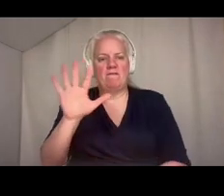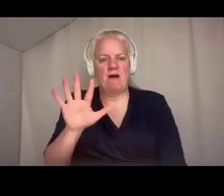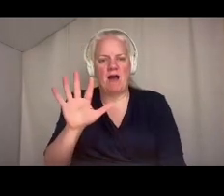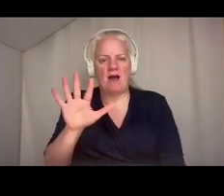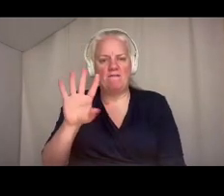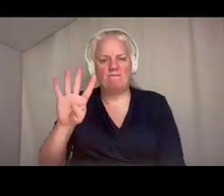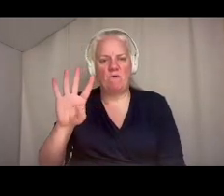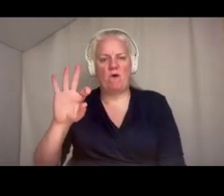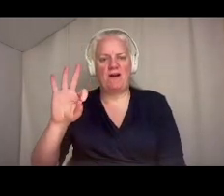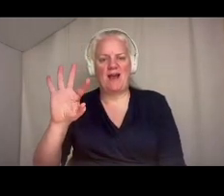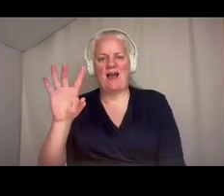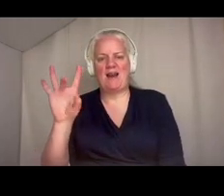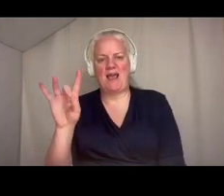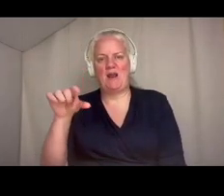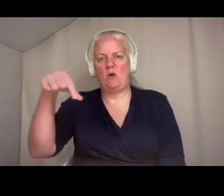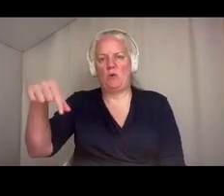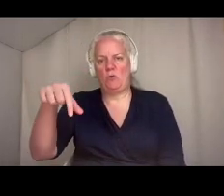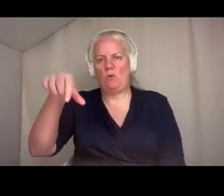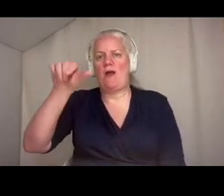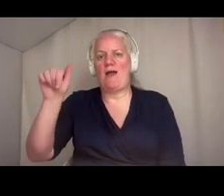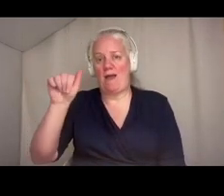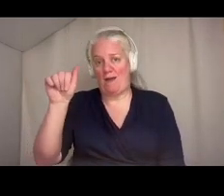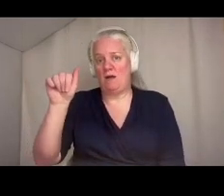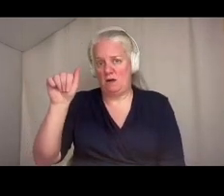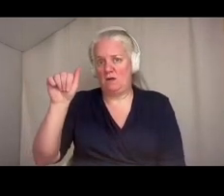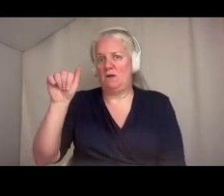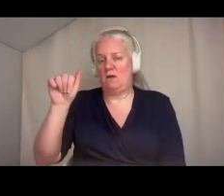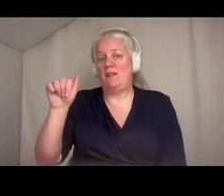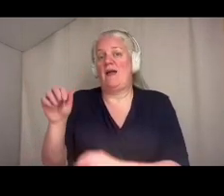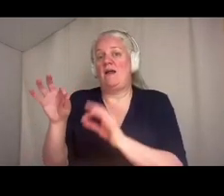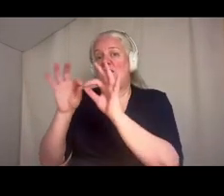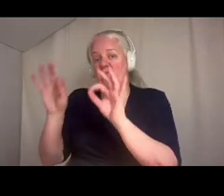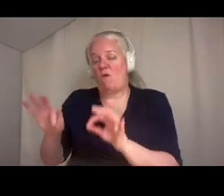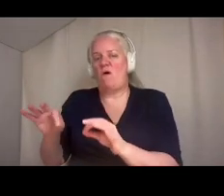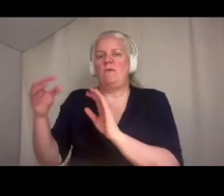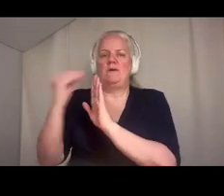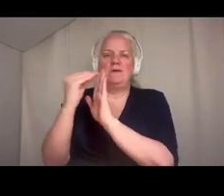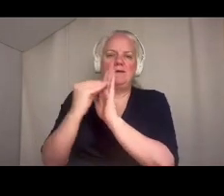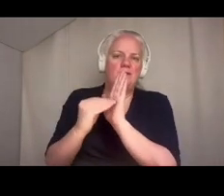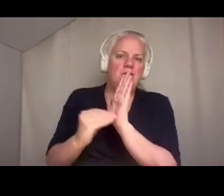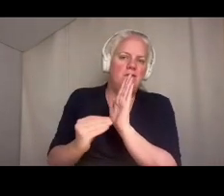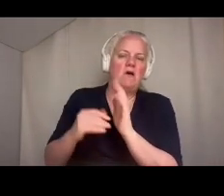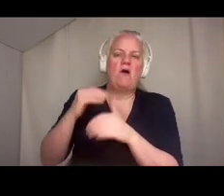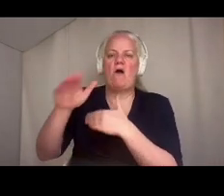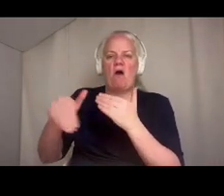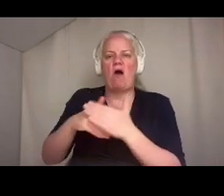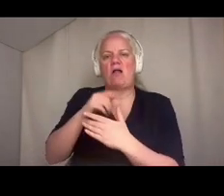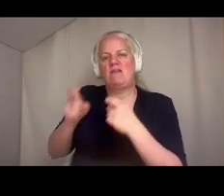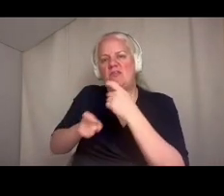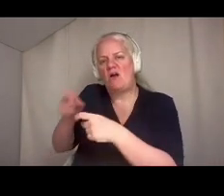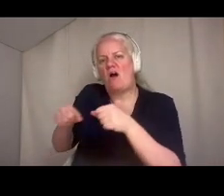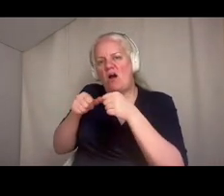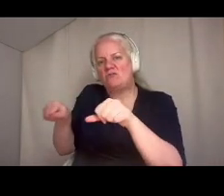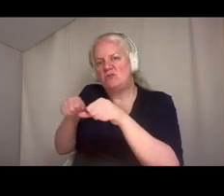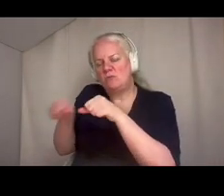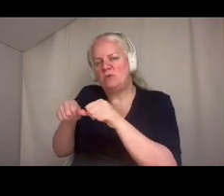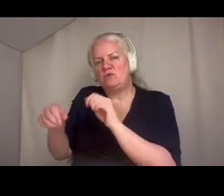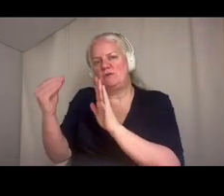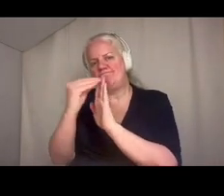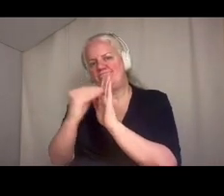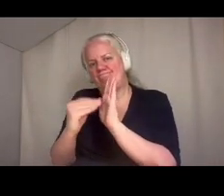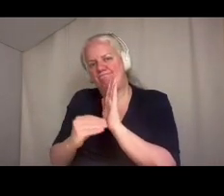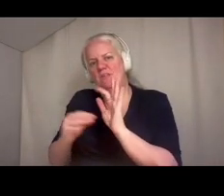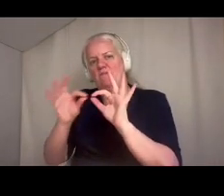5498QA. And this is, again, record of contributions that were made to your account. The state